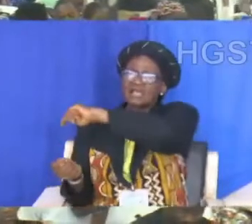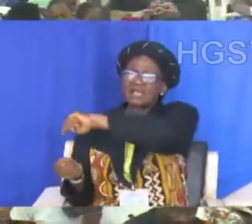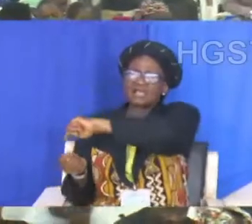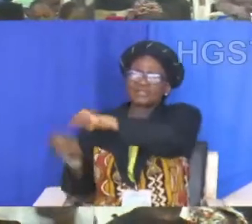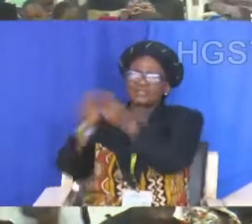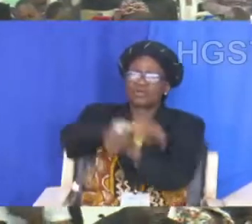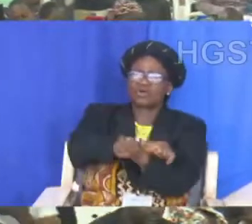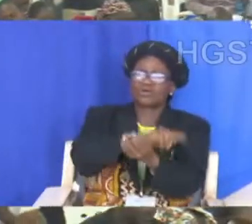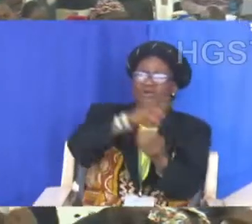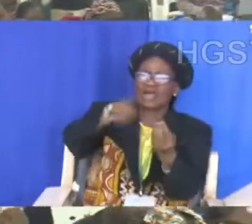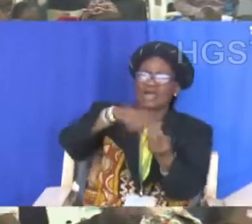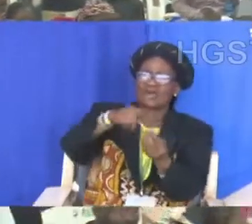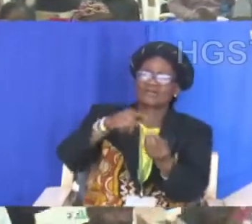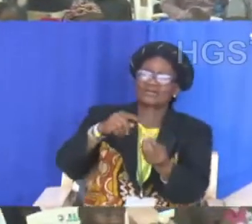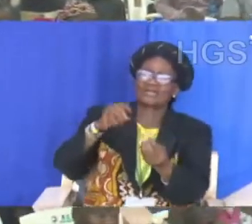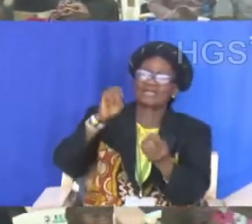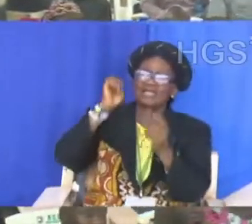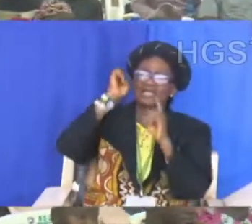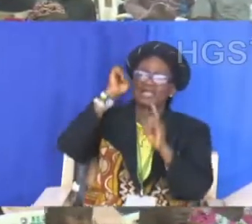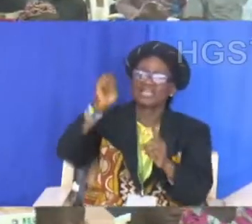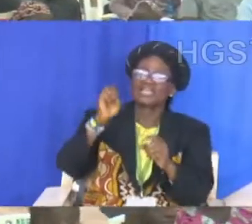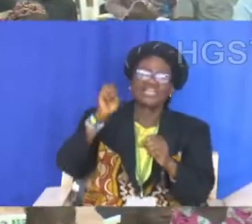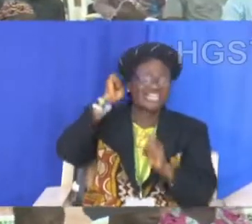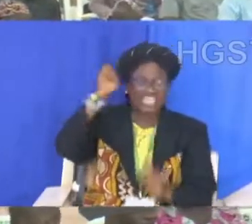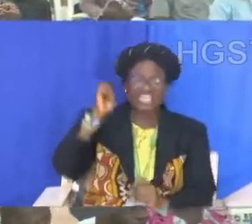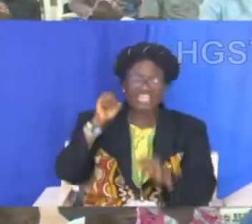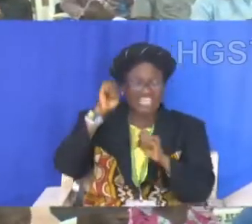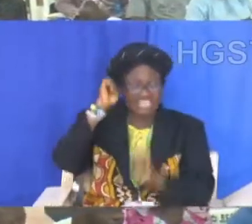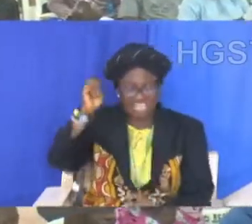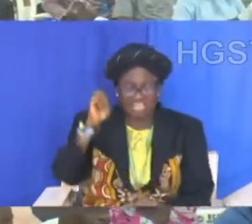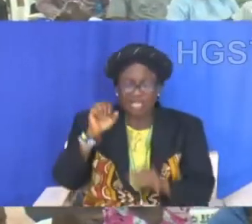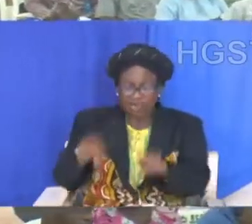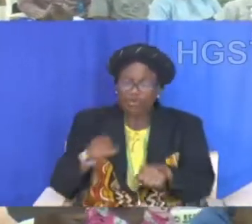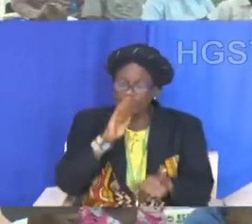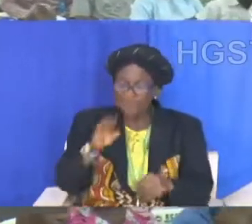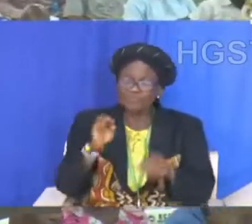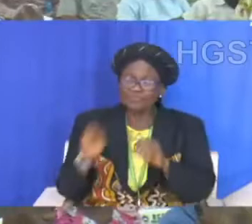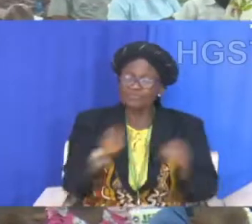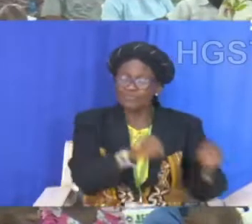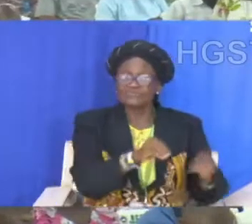He could be put in the bush, nobody will remember him.